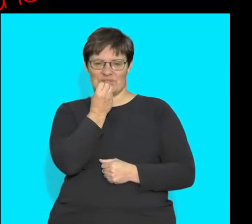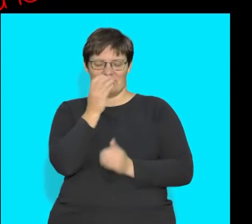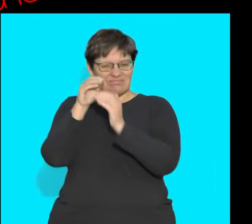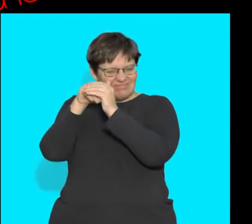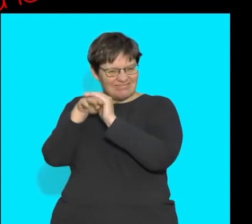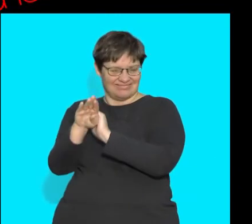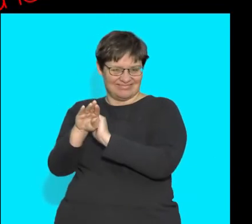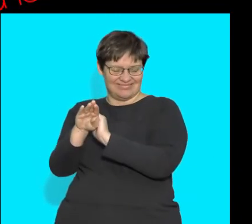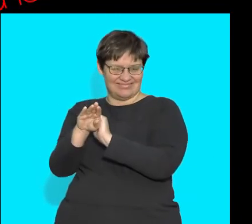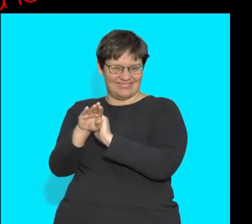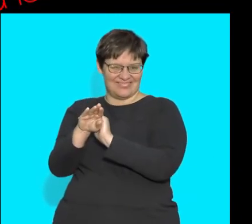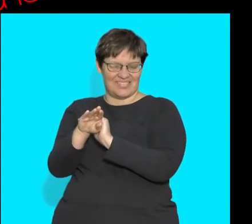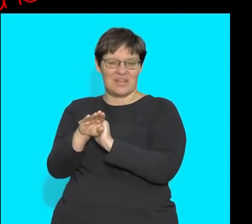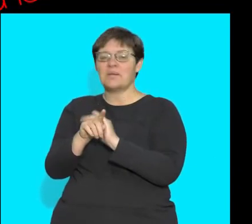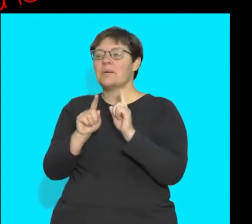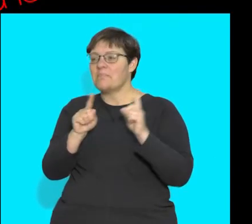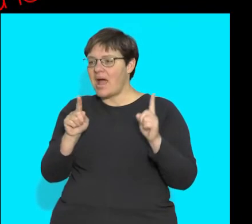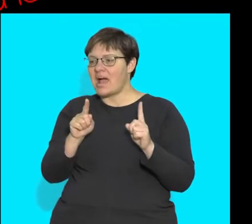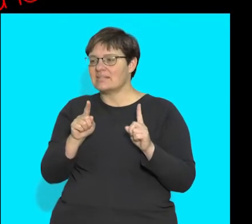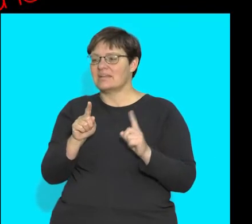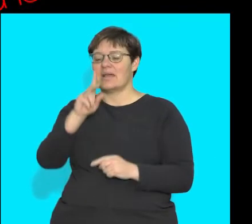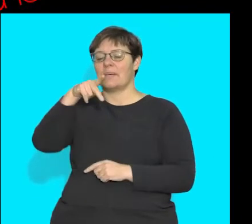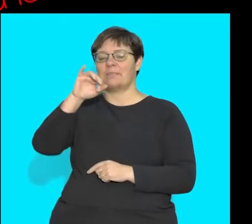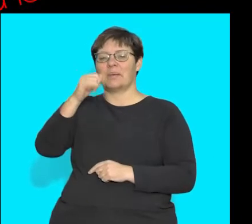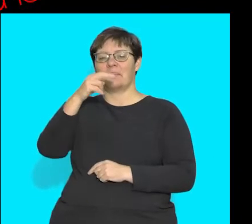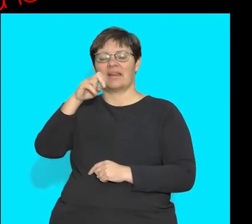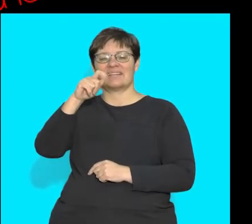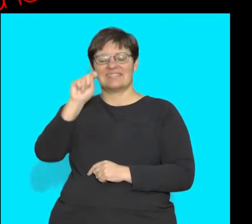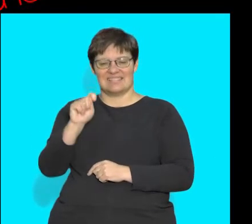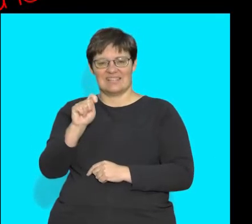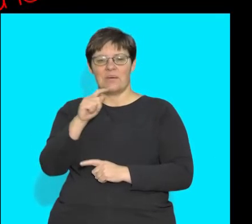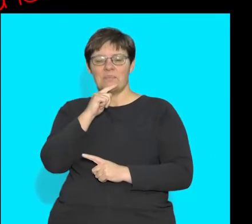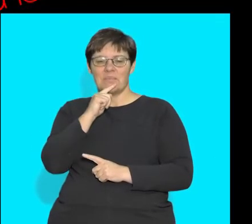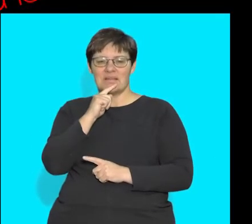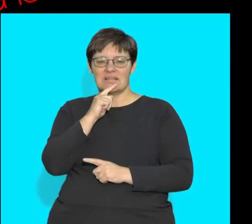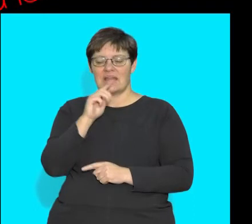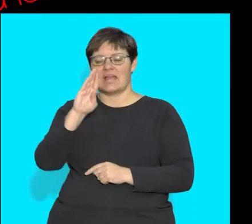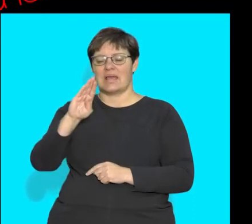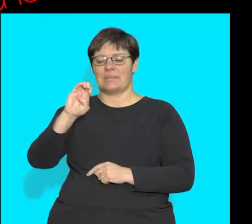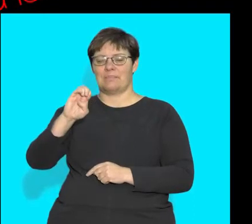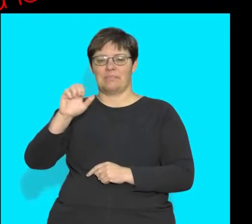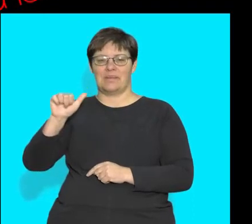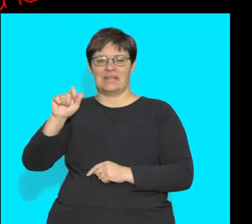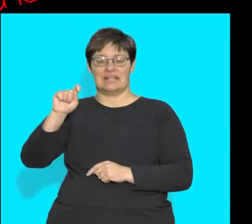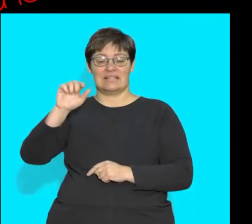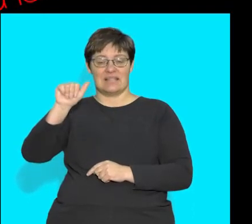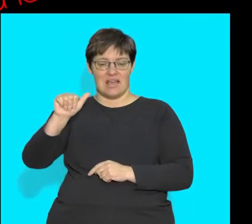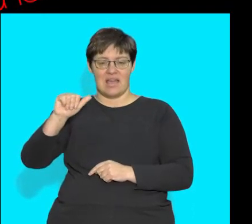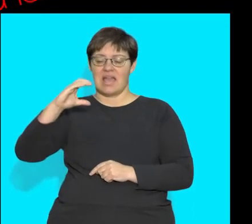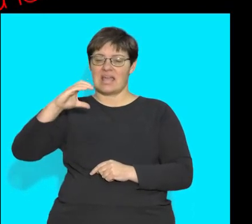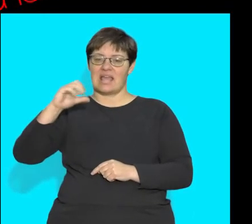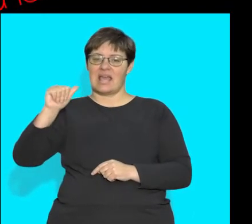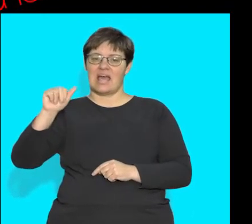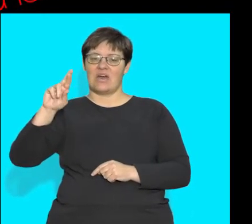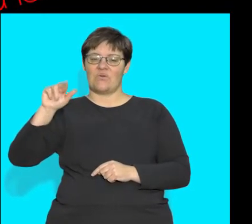we store, but we have a pigment, and usually we call it beta-carotene, right? It's a color